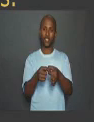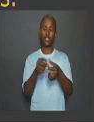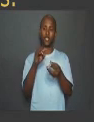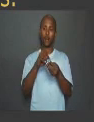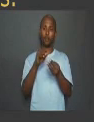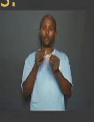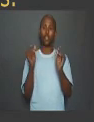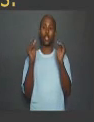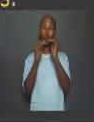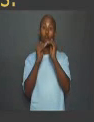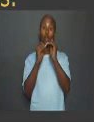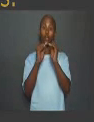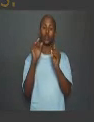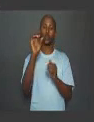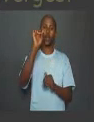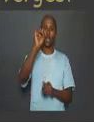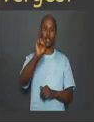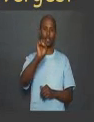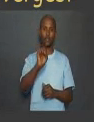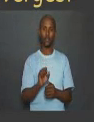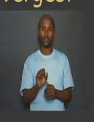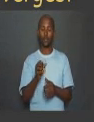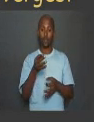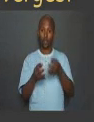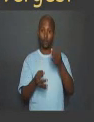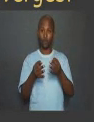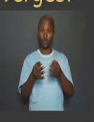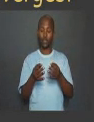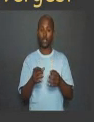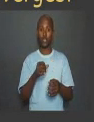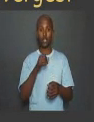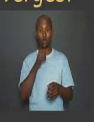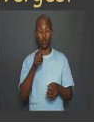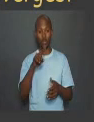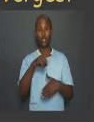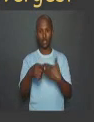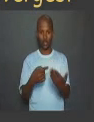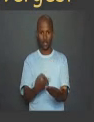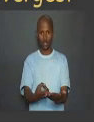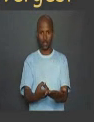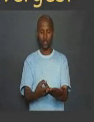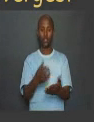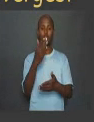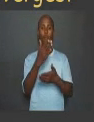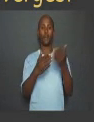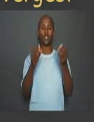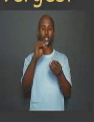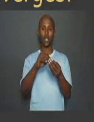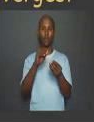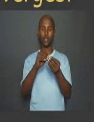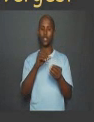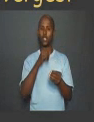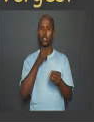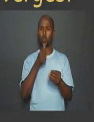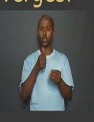equal to s. If this is not the case, and the partial sum does